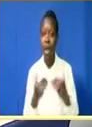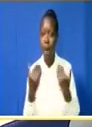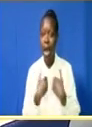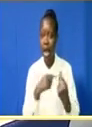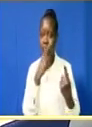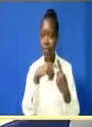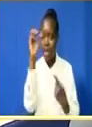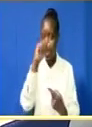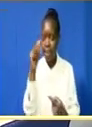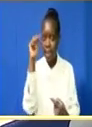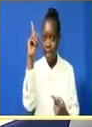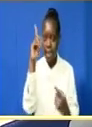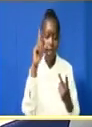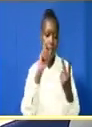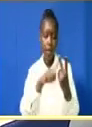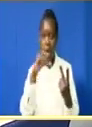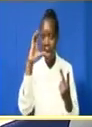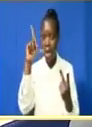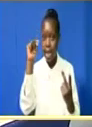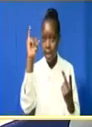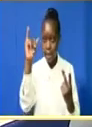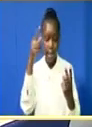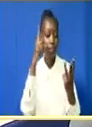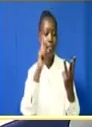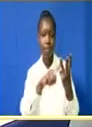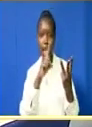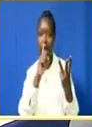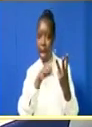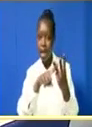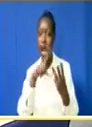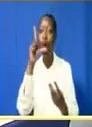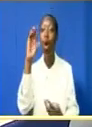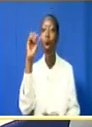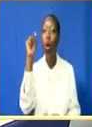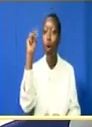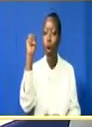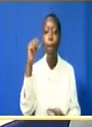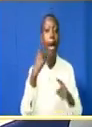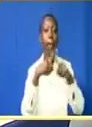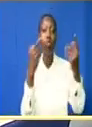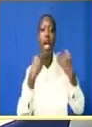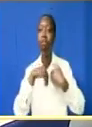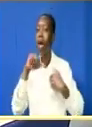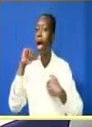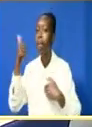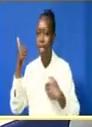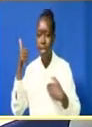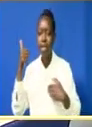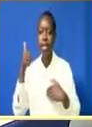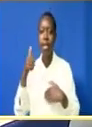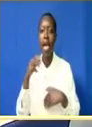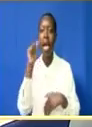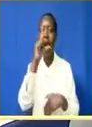clay, and loam. Yes. Those are basically the main three. Okay. But we have others mm-hmm. where we talk about